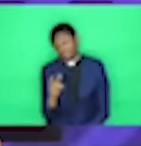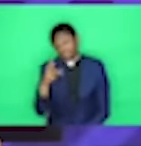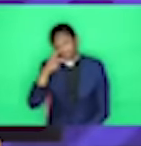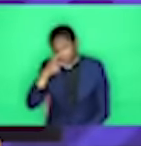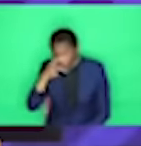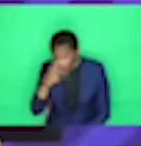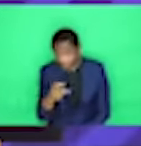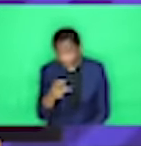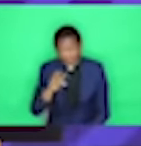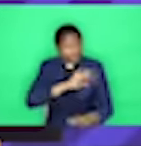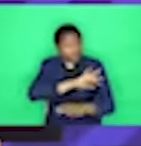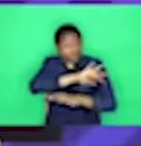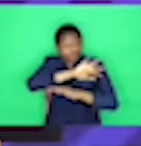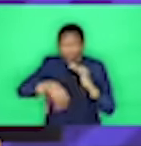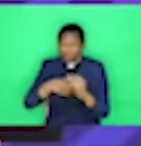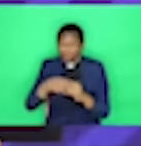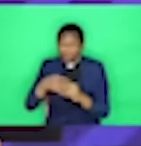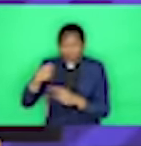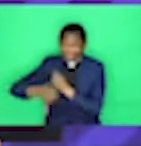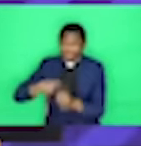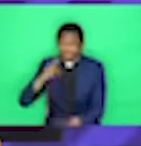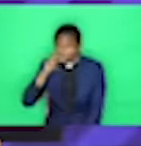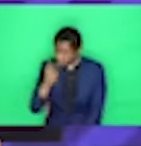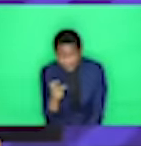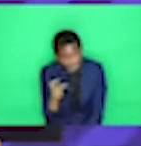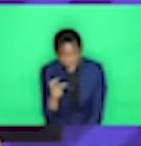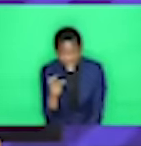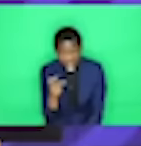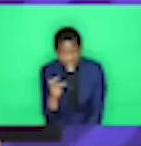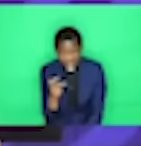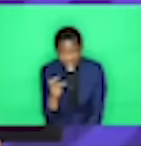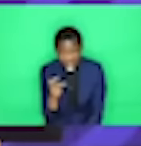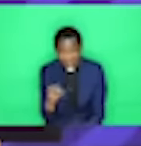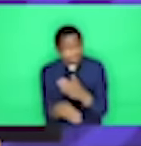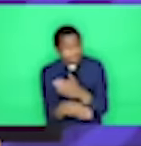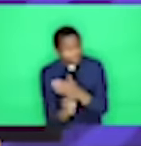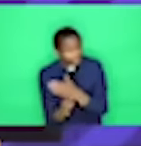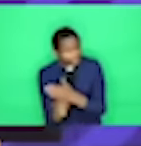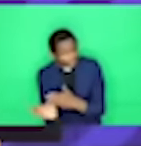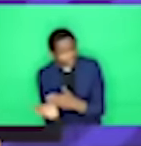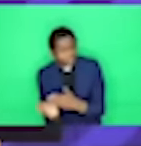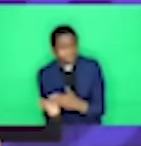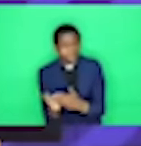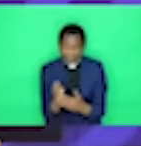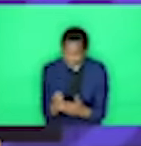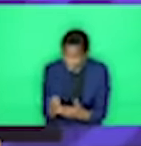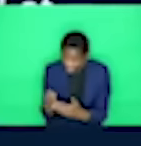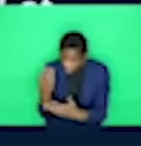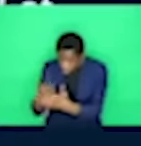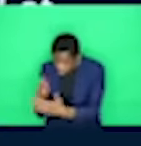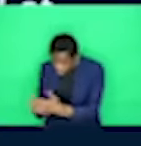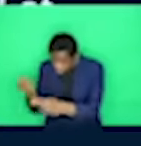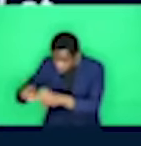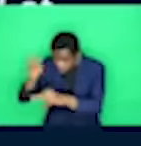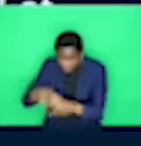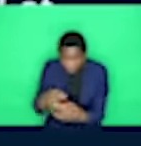corruption of all sorts ye ka keta se se ni dwirim ahodo bebre bribery over invoicing ademudie je ene